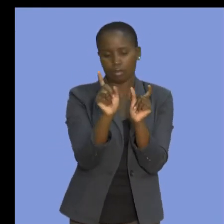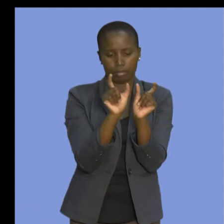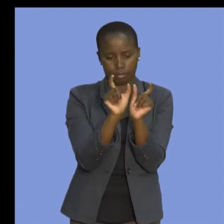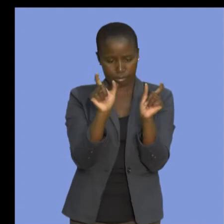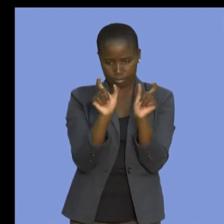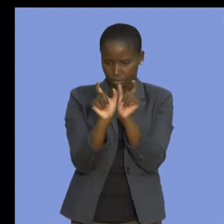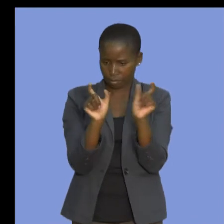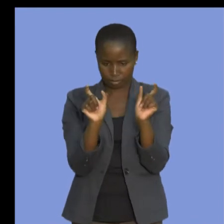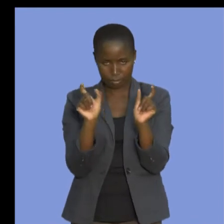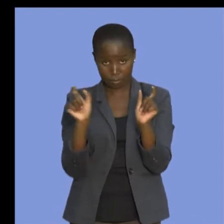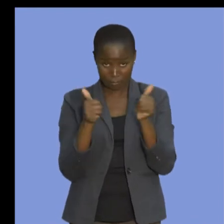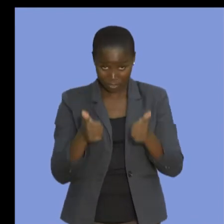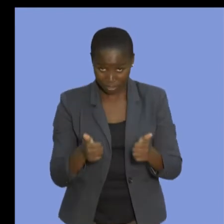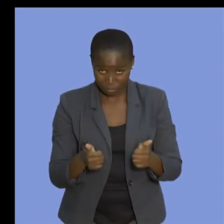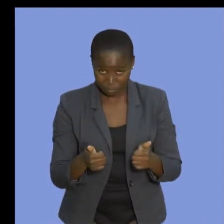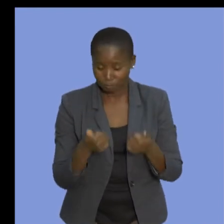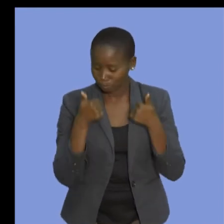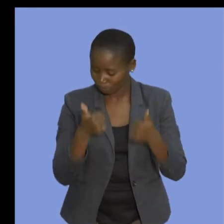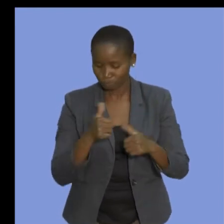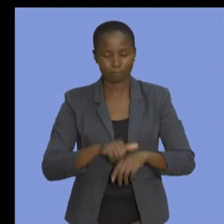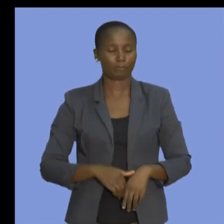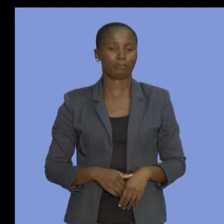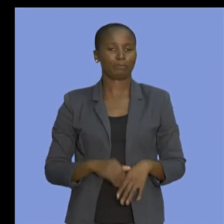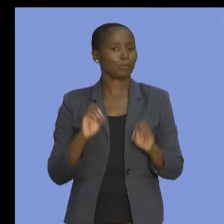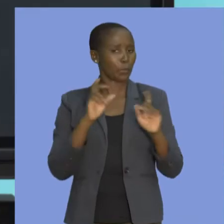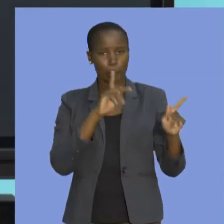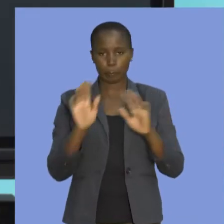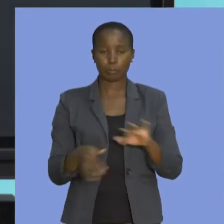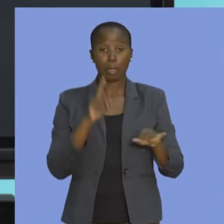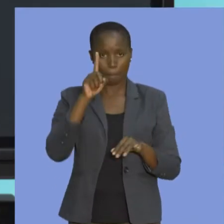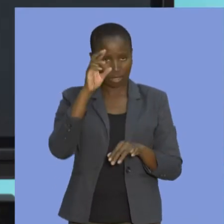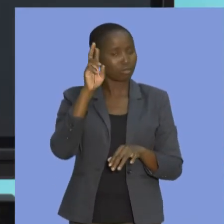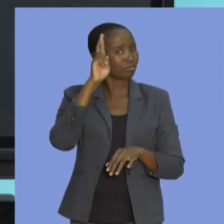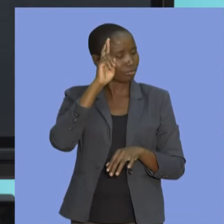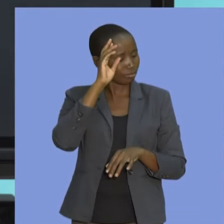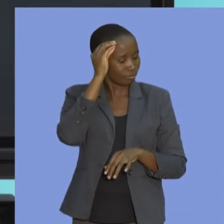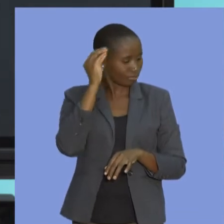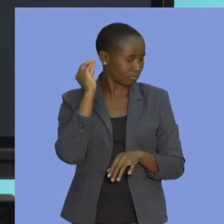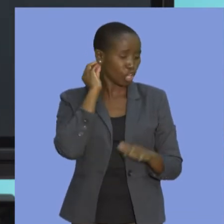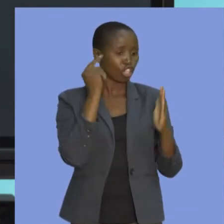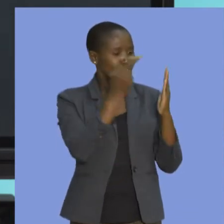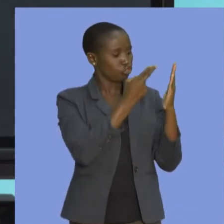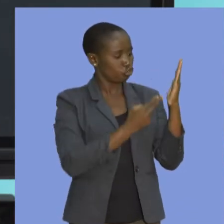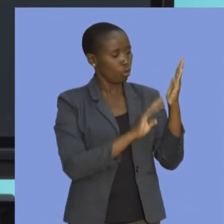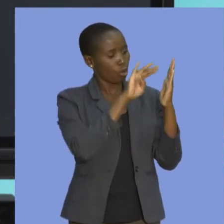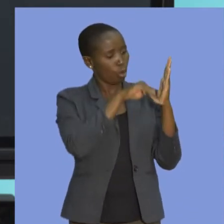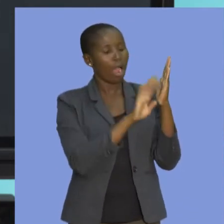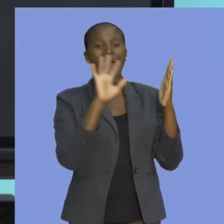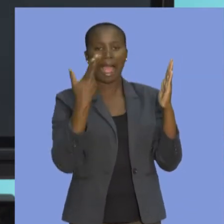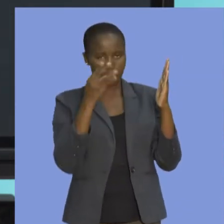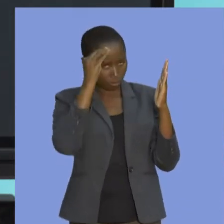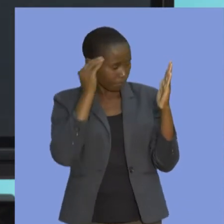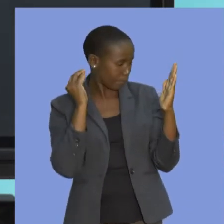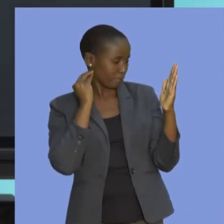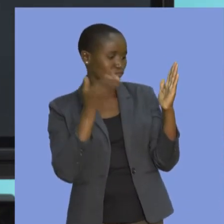together? Fantastic. Okay? You need to know how to draw this and how to interpret this.